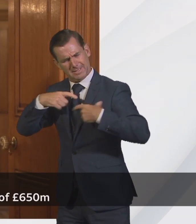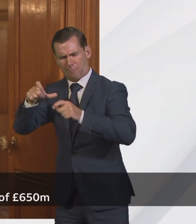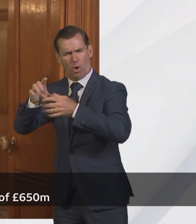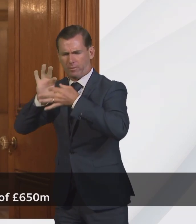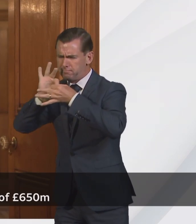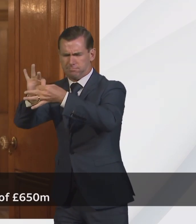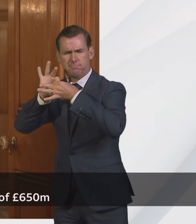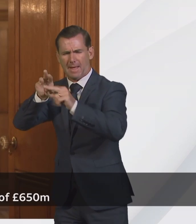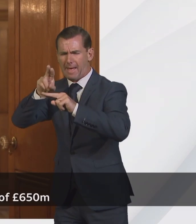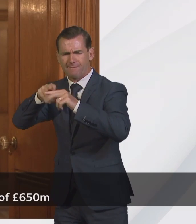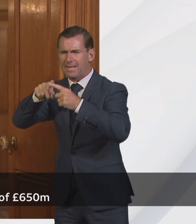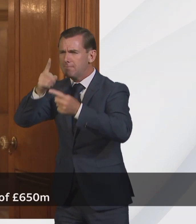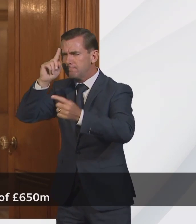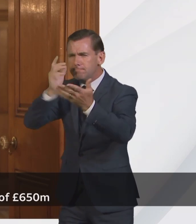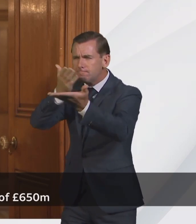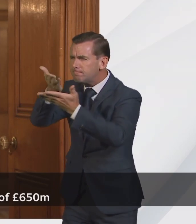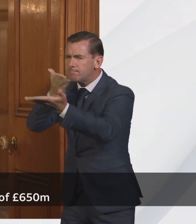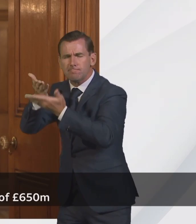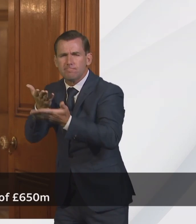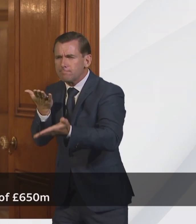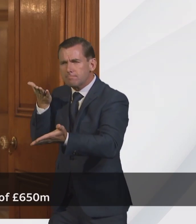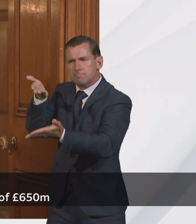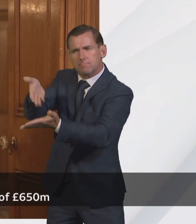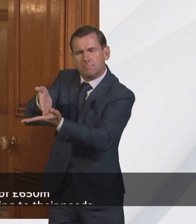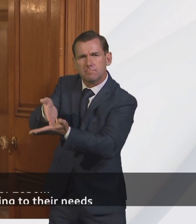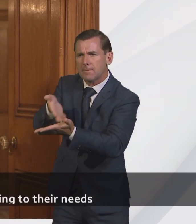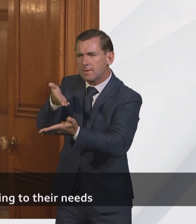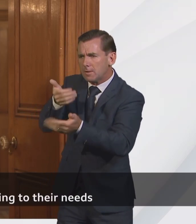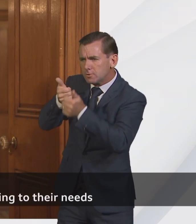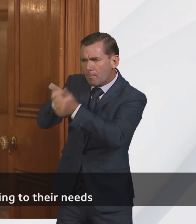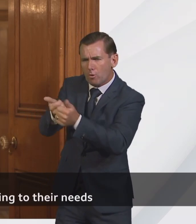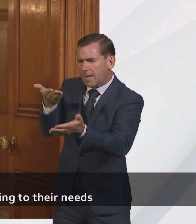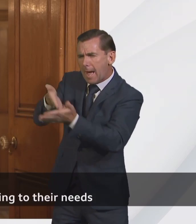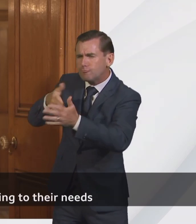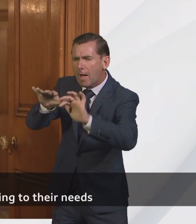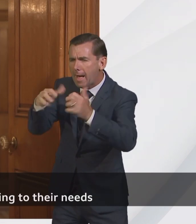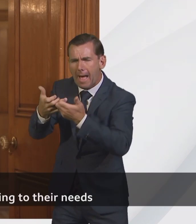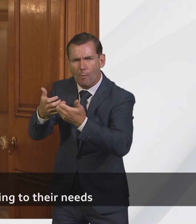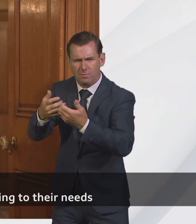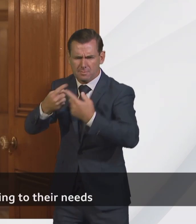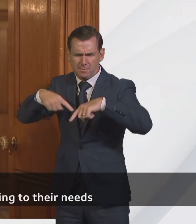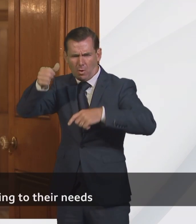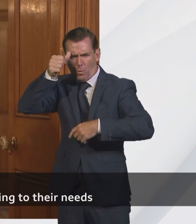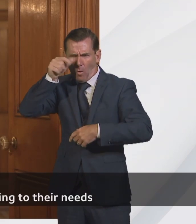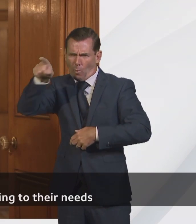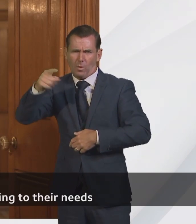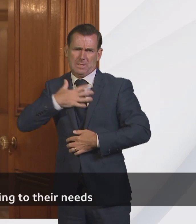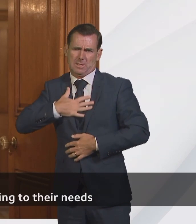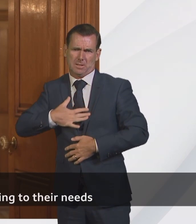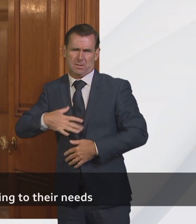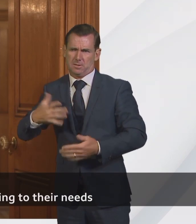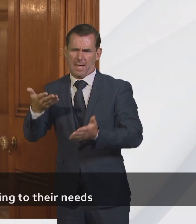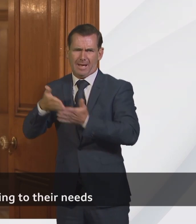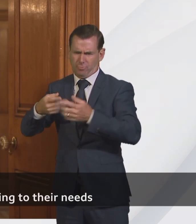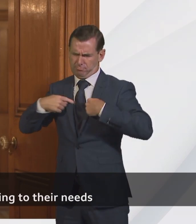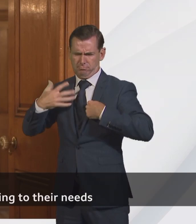to see how we can continue to add on the additional and extra support we know that they're looking towards, and we want